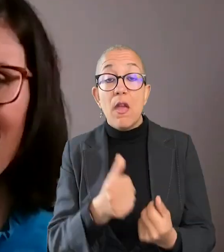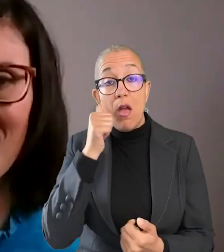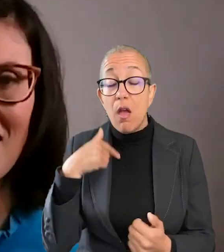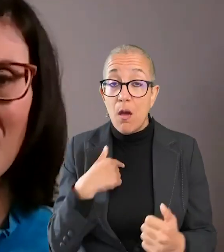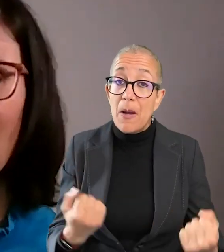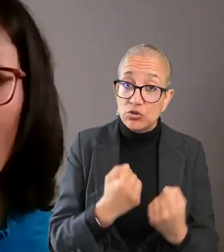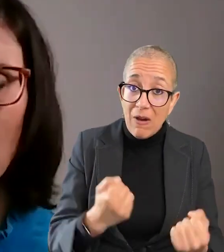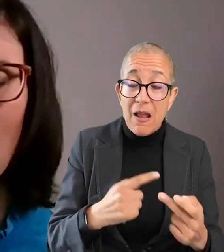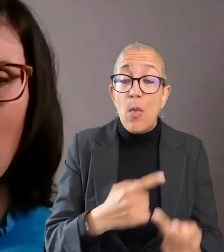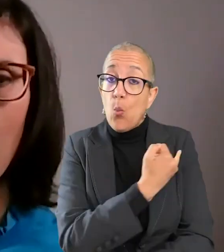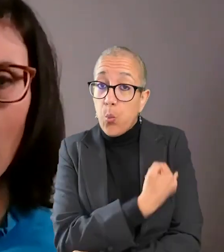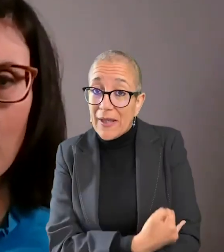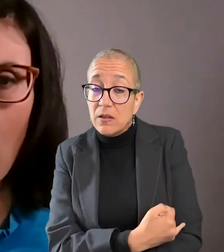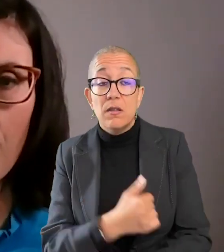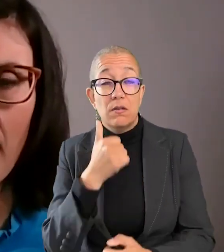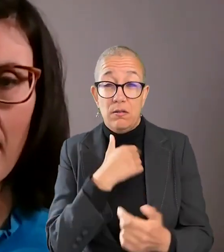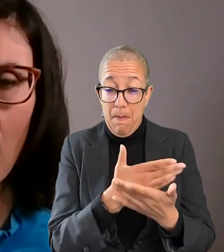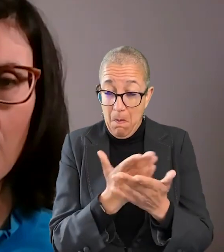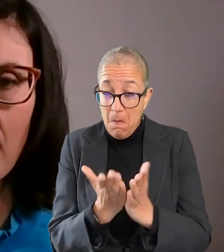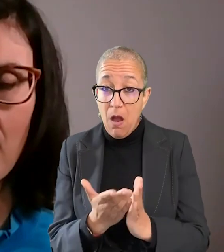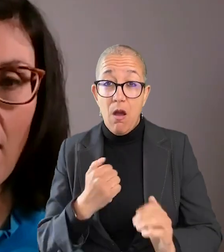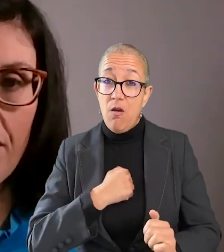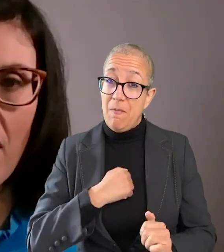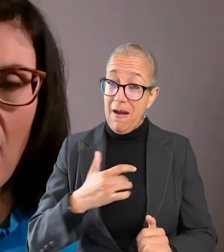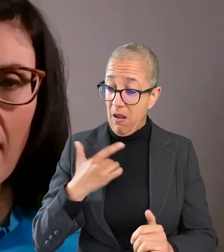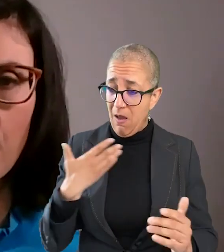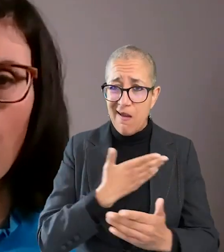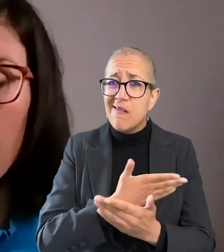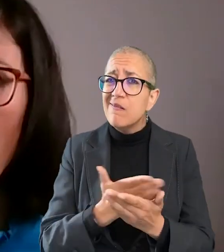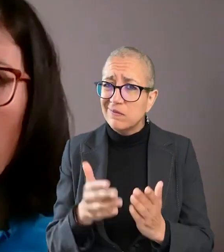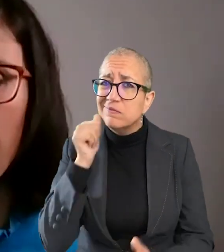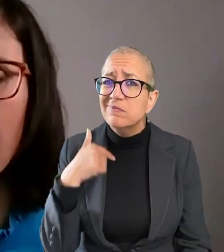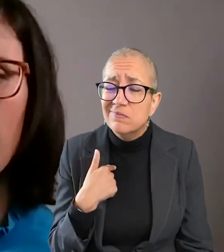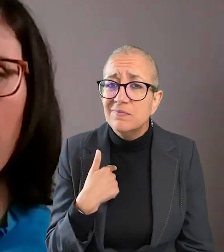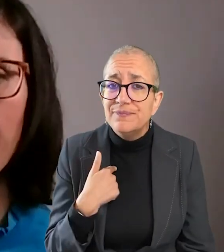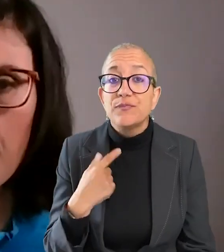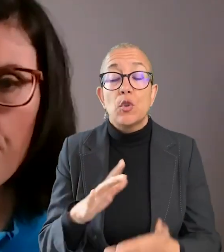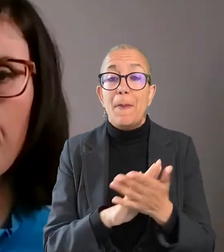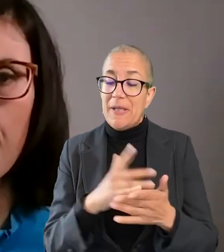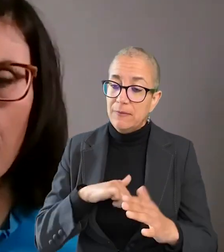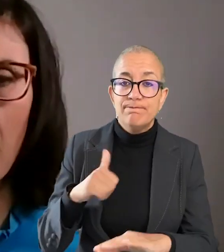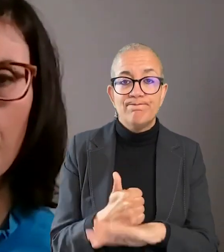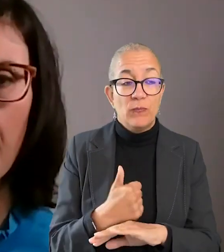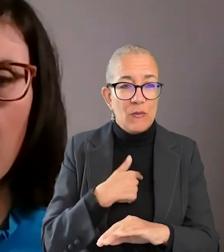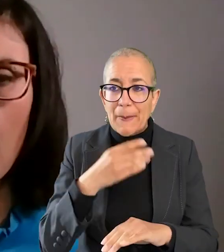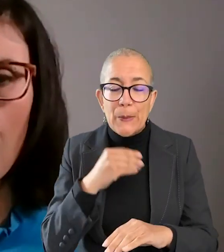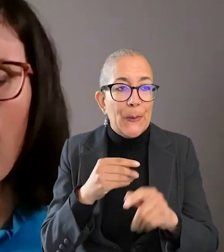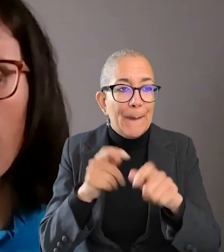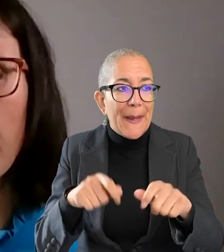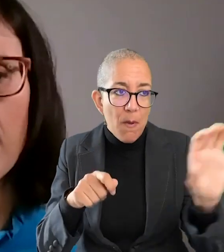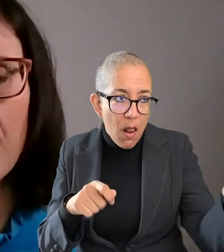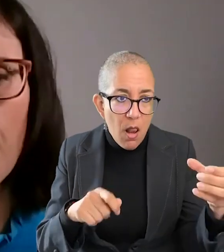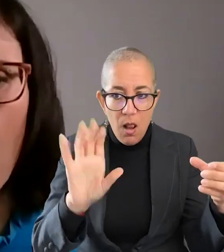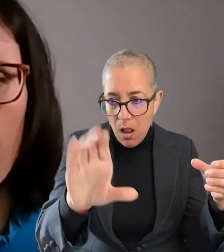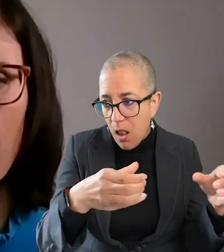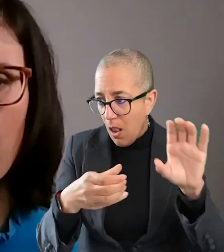my weaknesses in all parts of my life. And so I put things in place and I bring people around me who have a